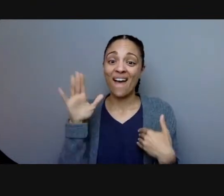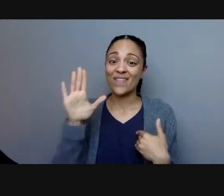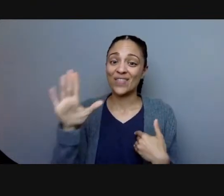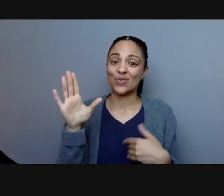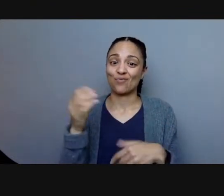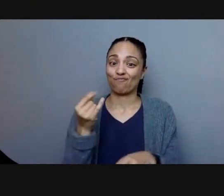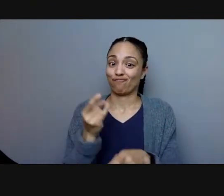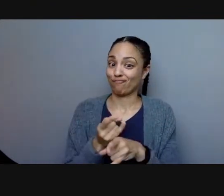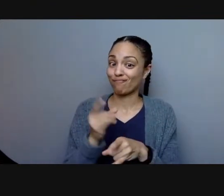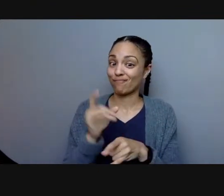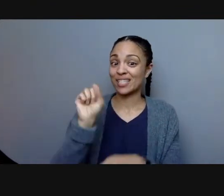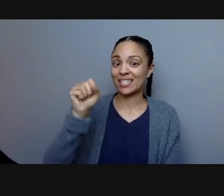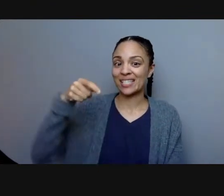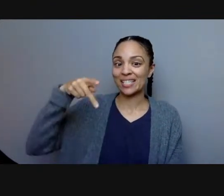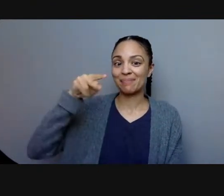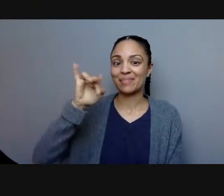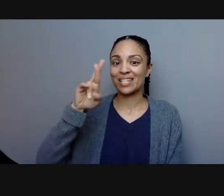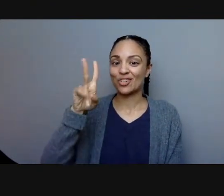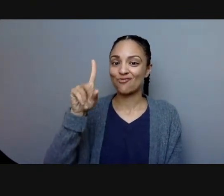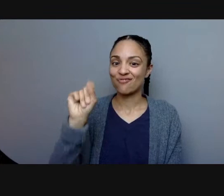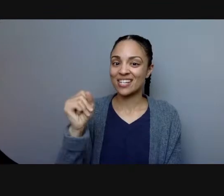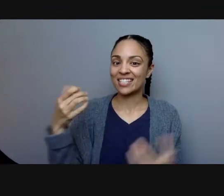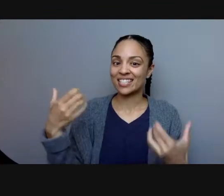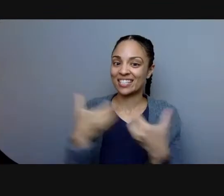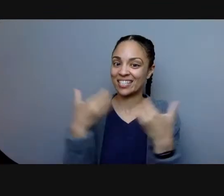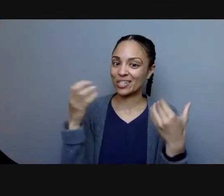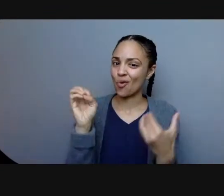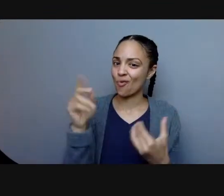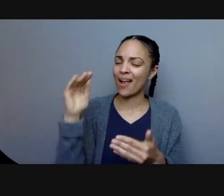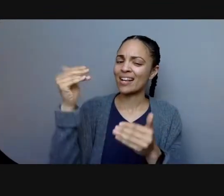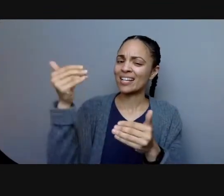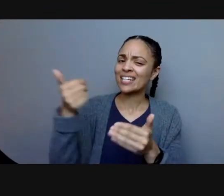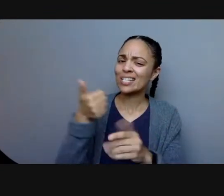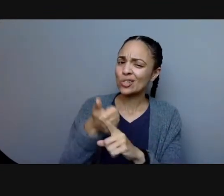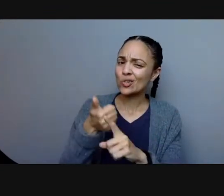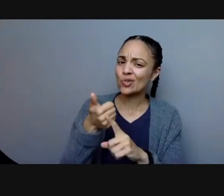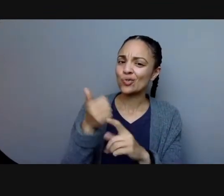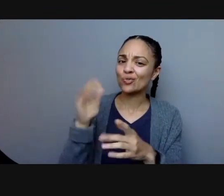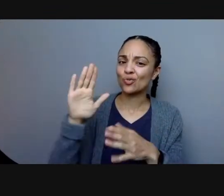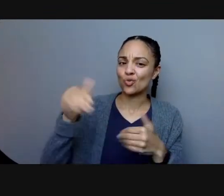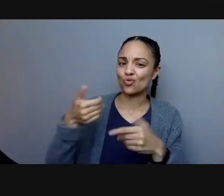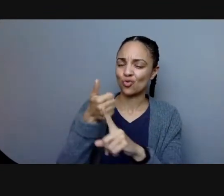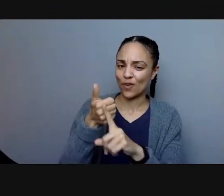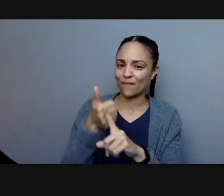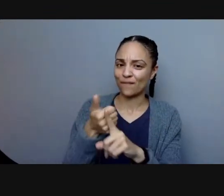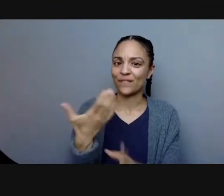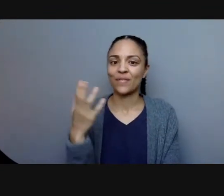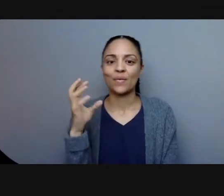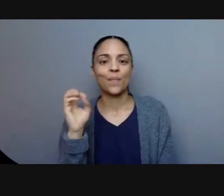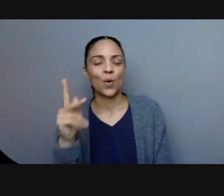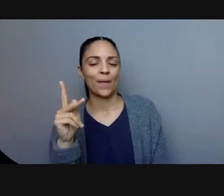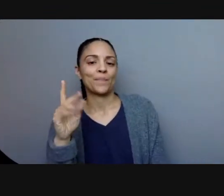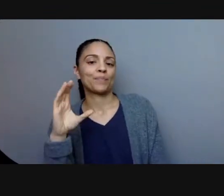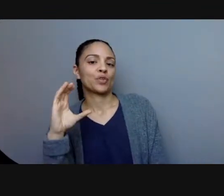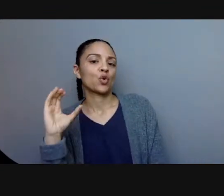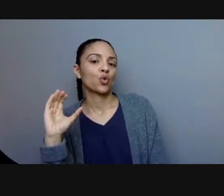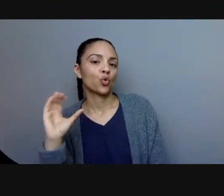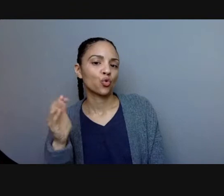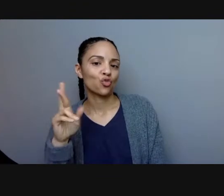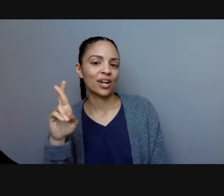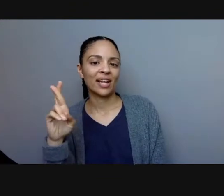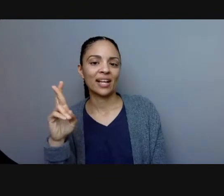So introduce yourself. All right, my name is the government is James Peter Colter